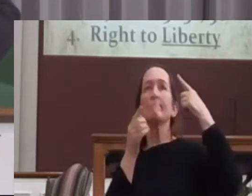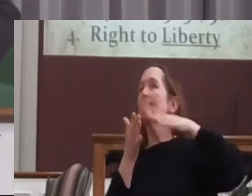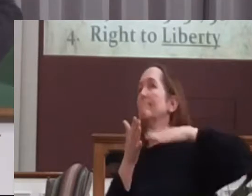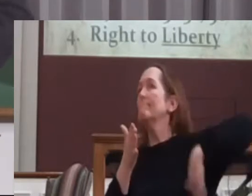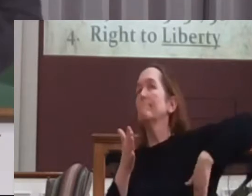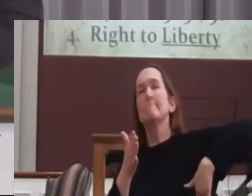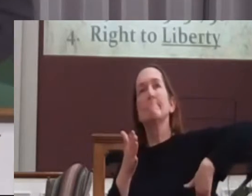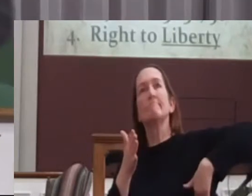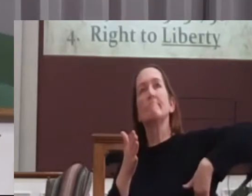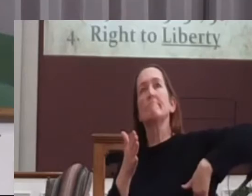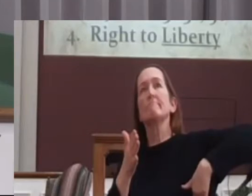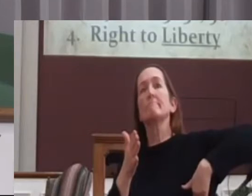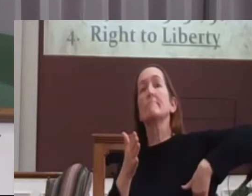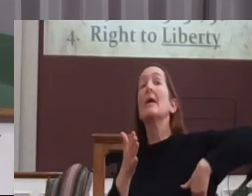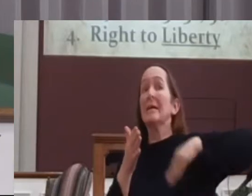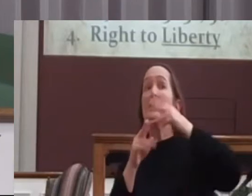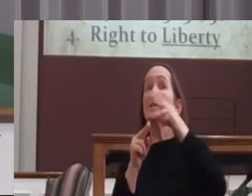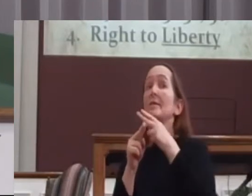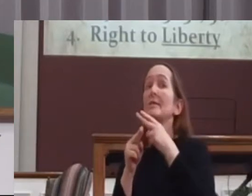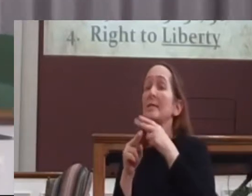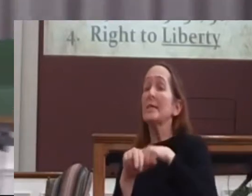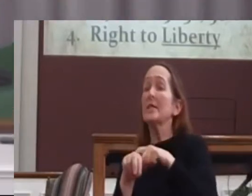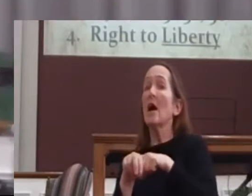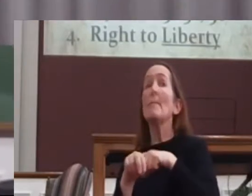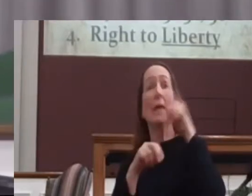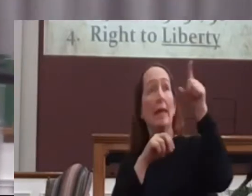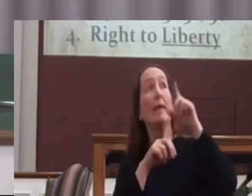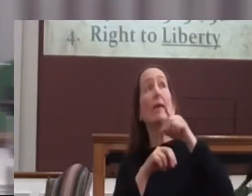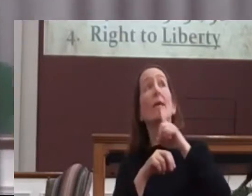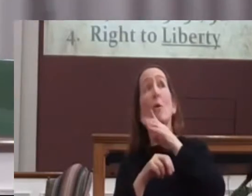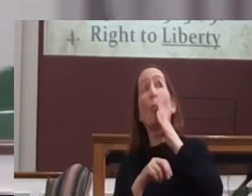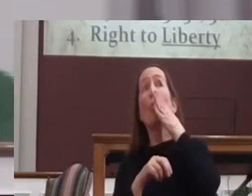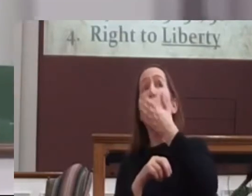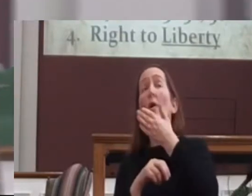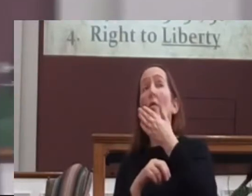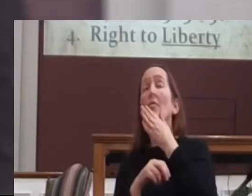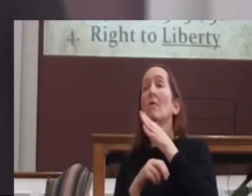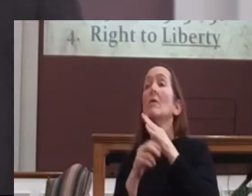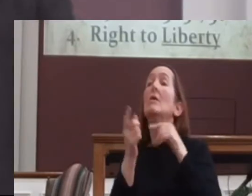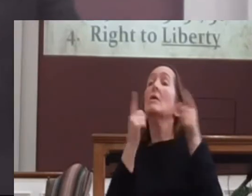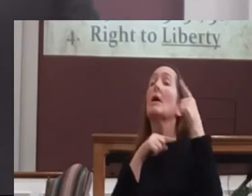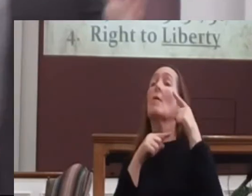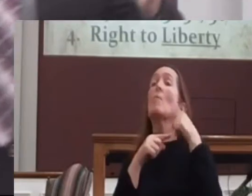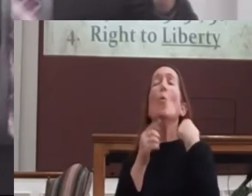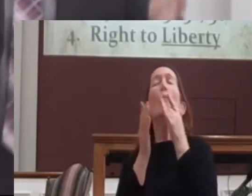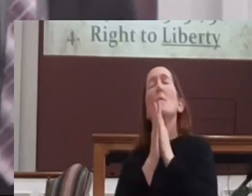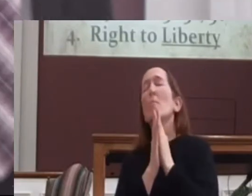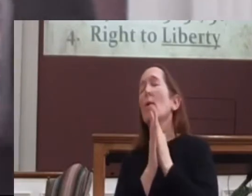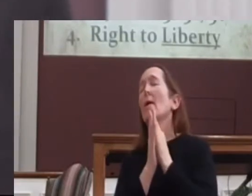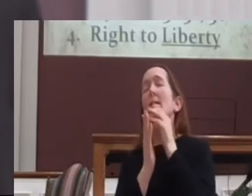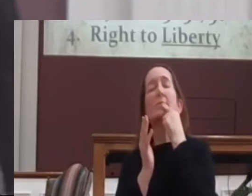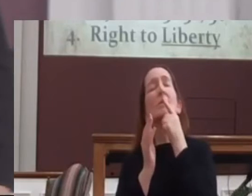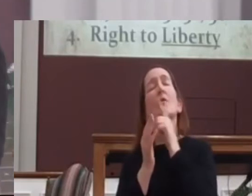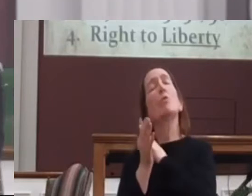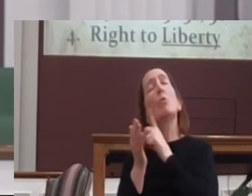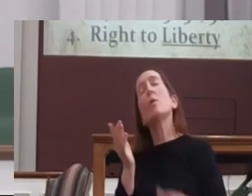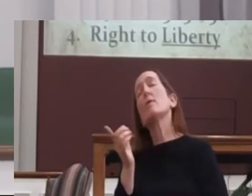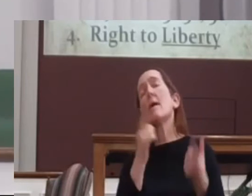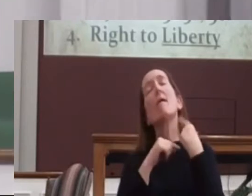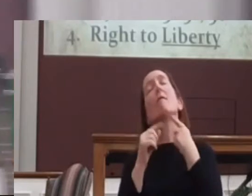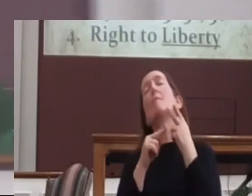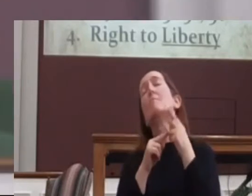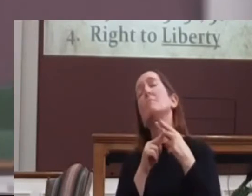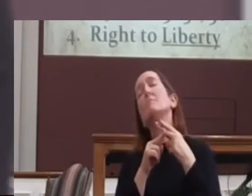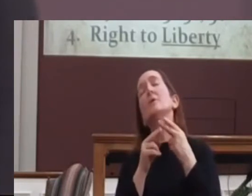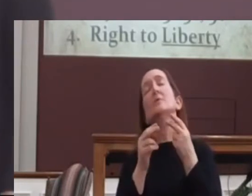He's not here yet. He hasn't come back yet. There is a time, and he is coming. And sometimes we pray